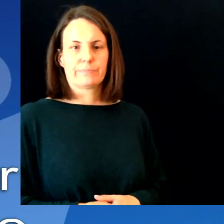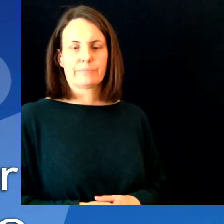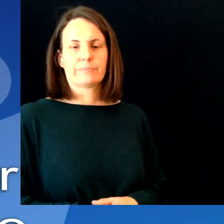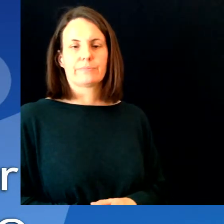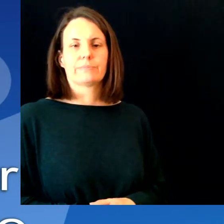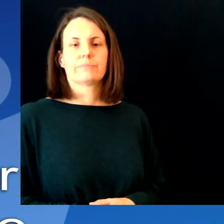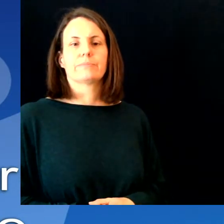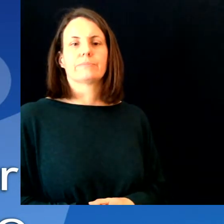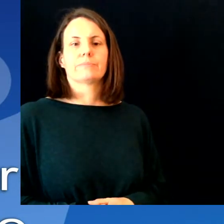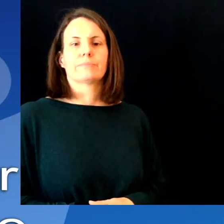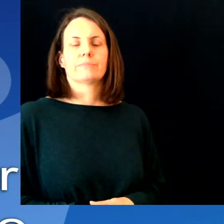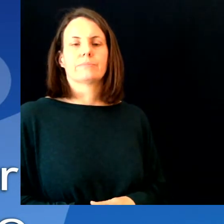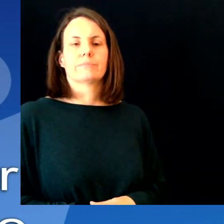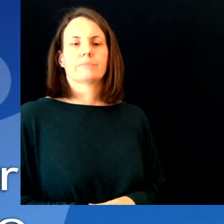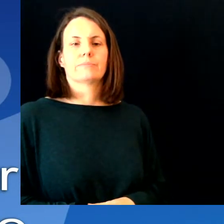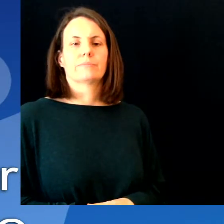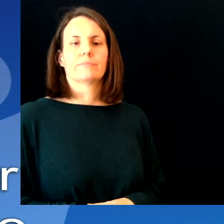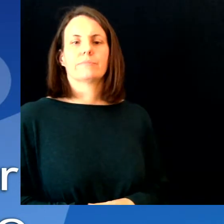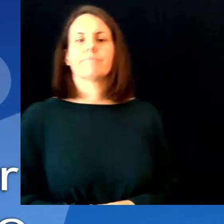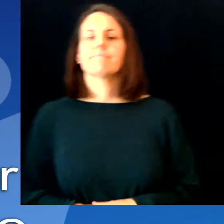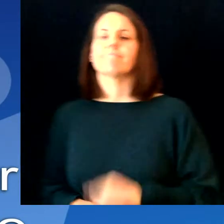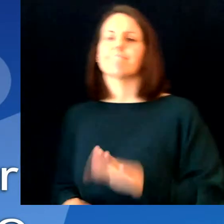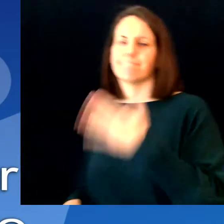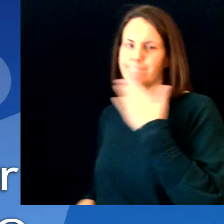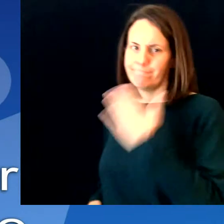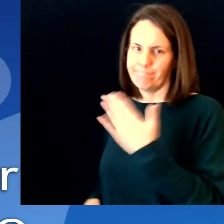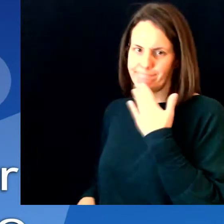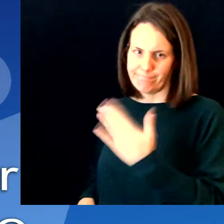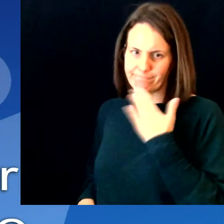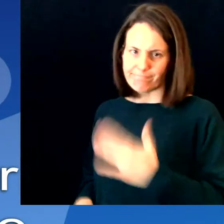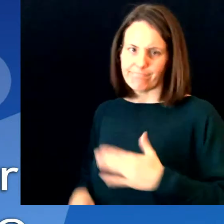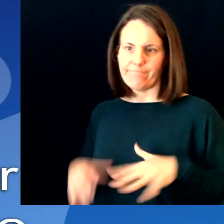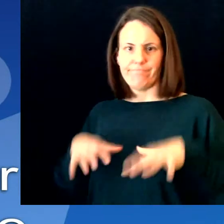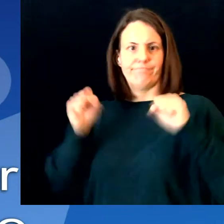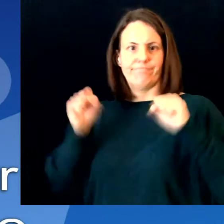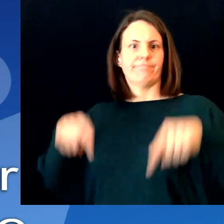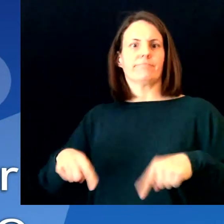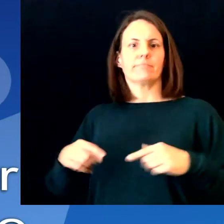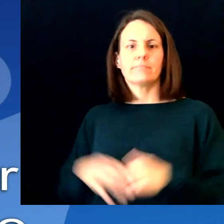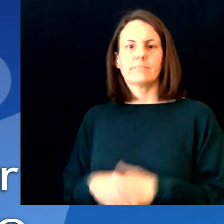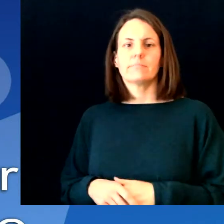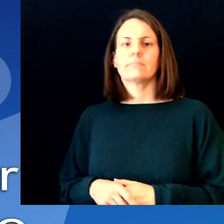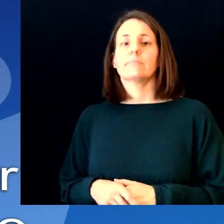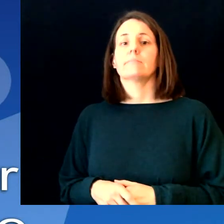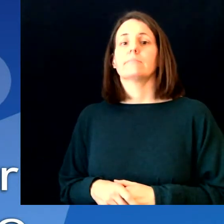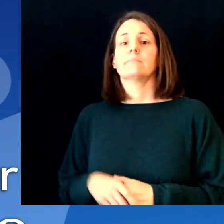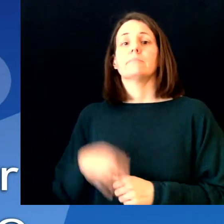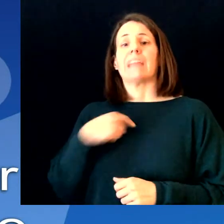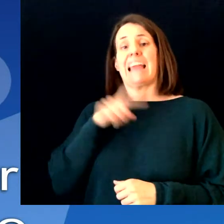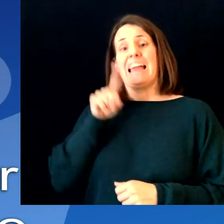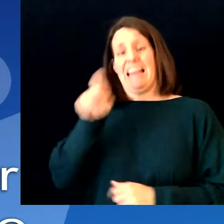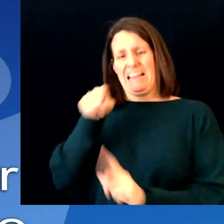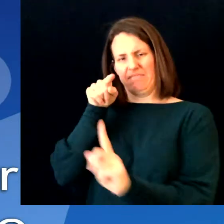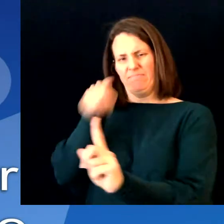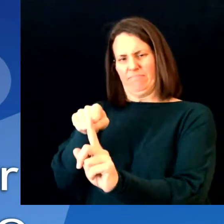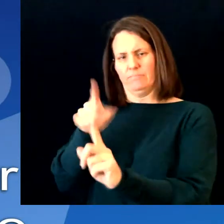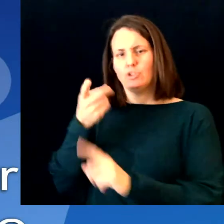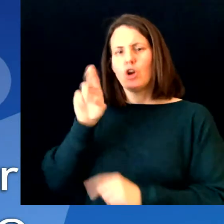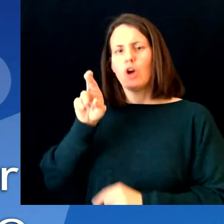Yeah, thanks for holding. My question is for Dr. Westergaard, and it's kind of related to the first question that was asked